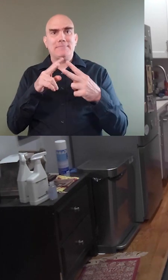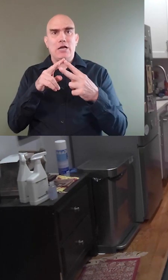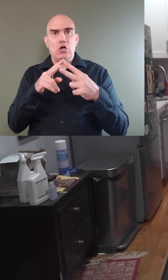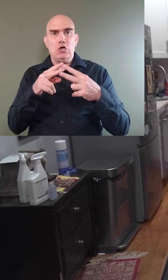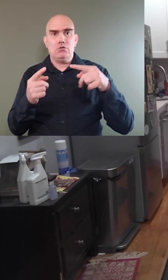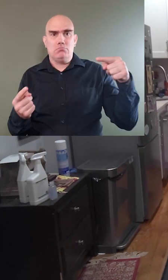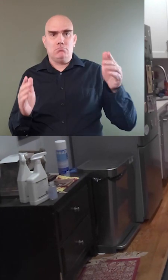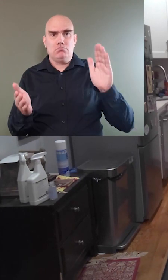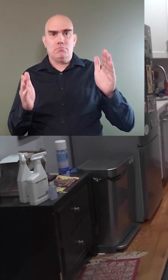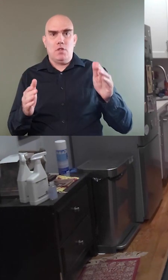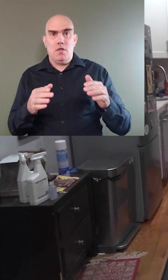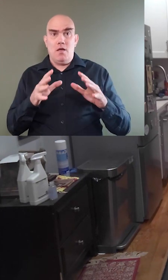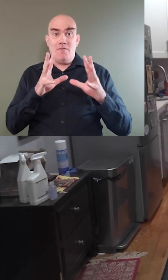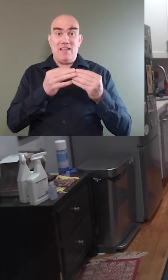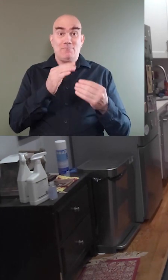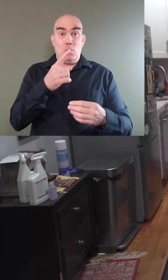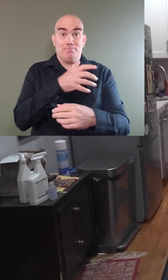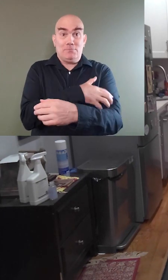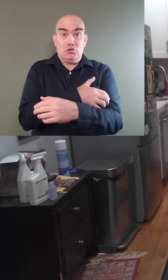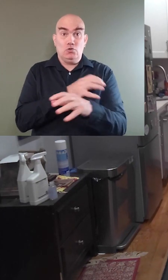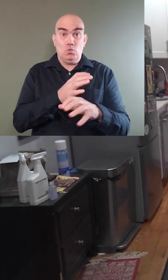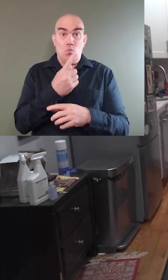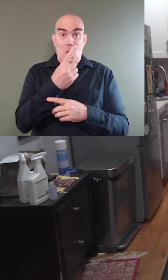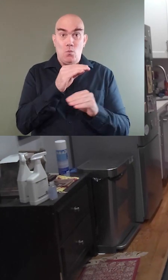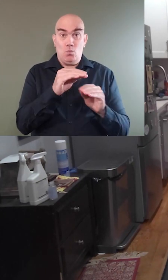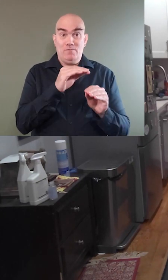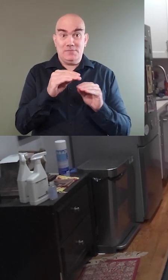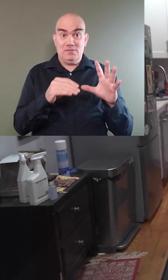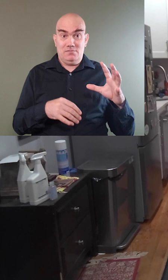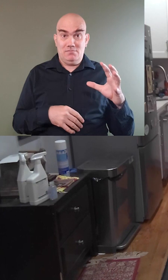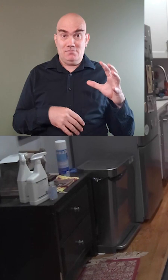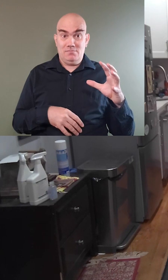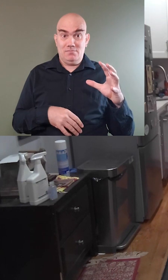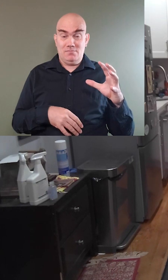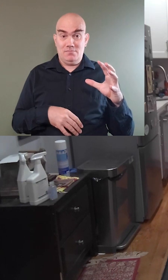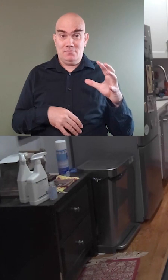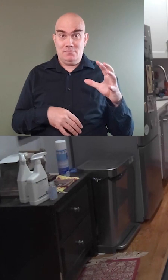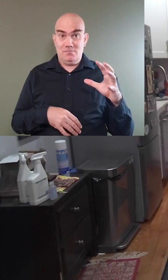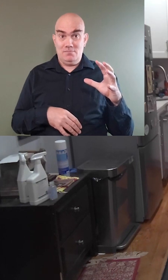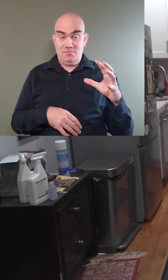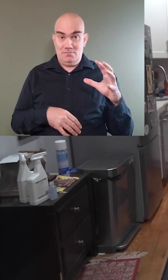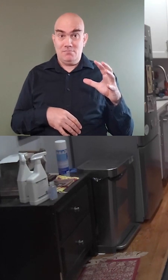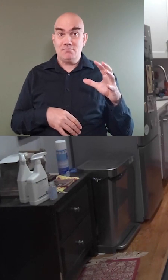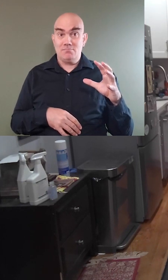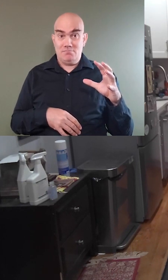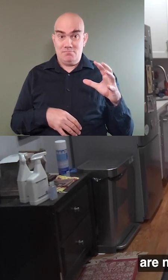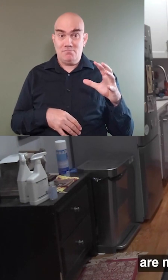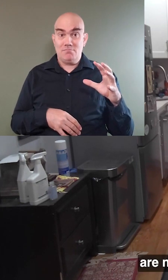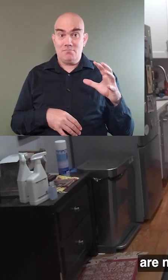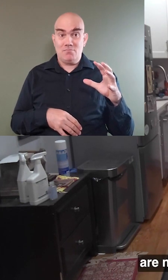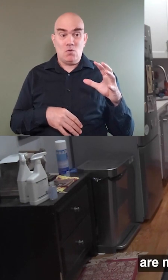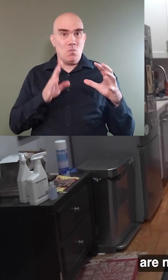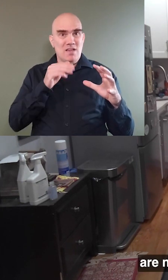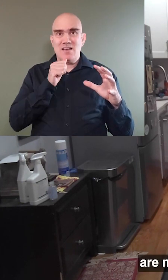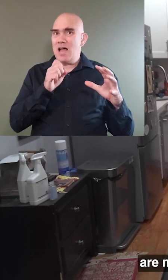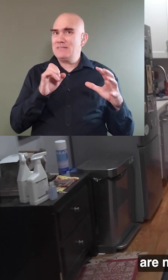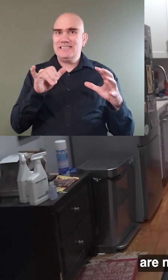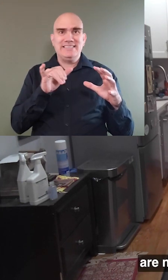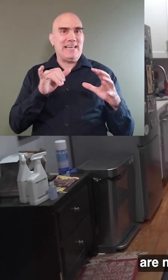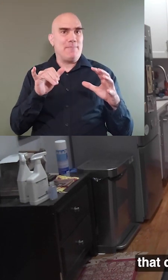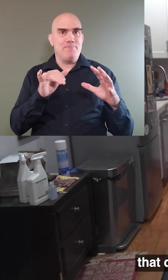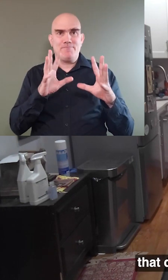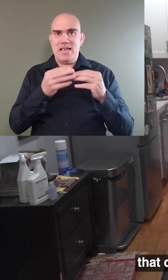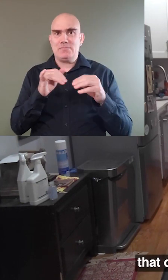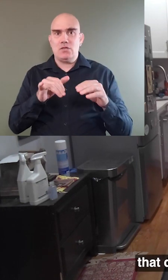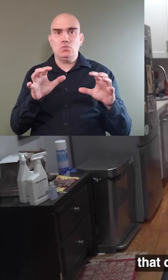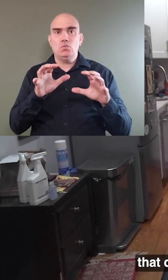pairs. The family of muscles that do one movement are not going to be the same